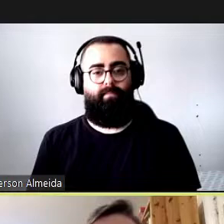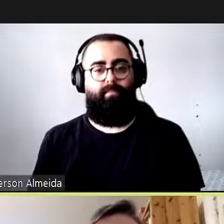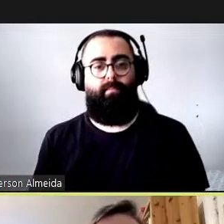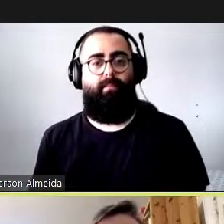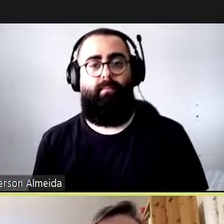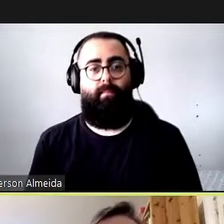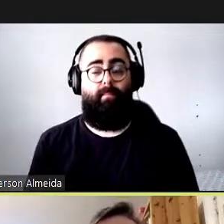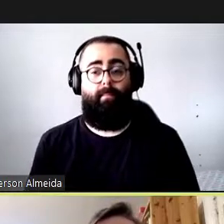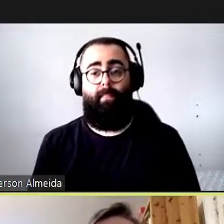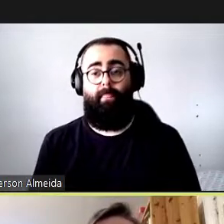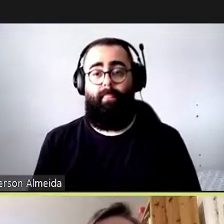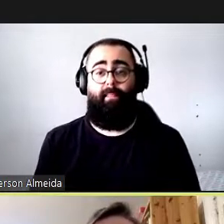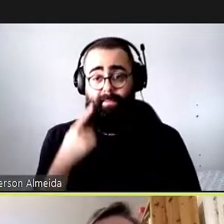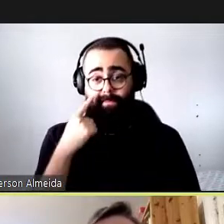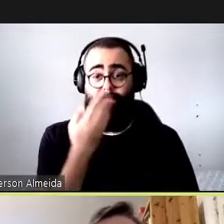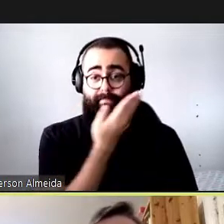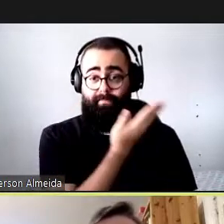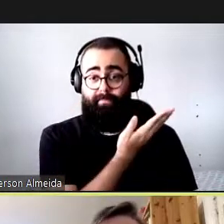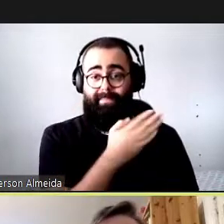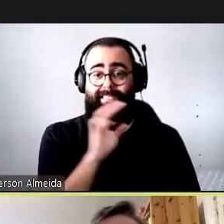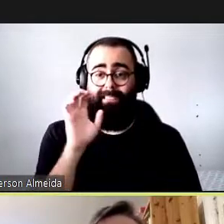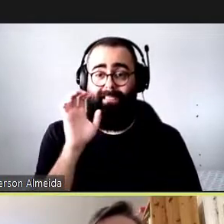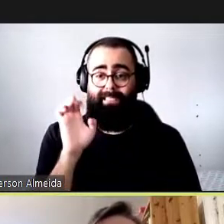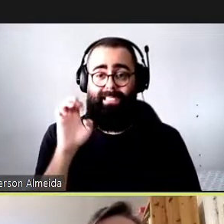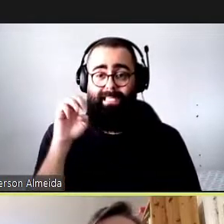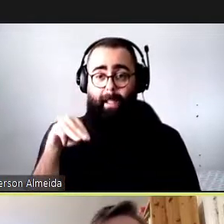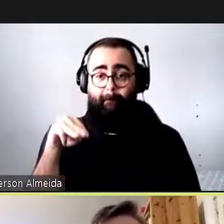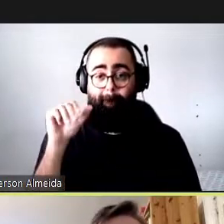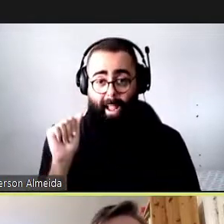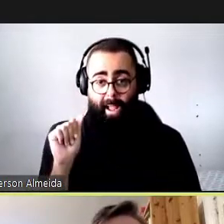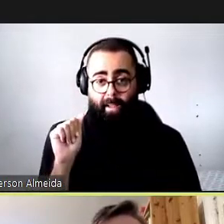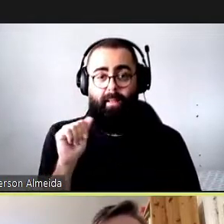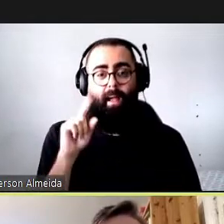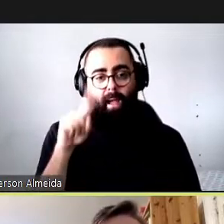This is what it looks like in terms of the equipment setup.